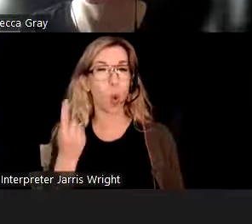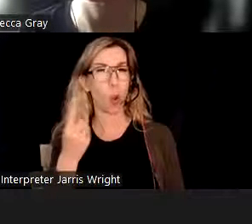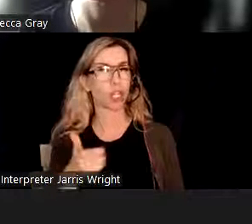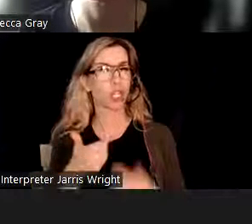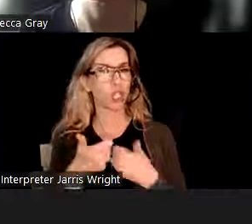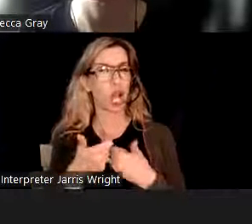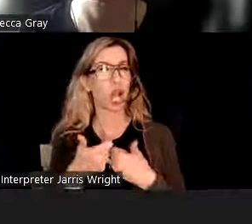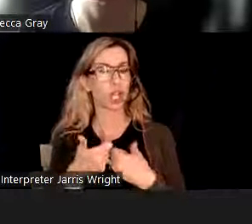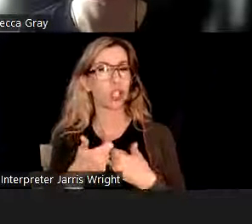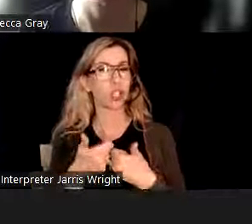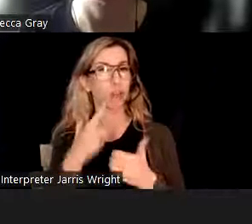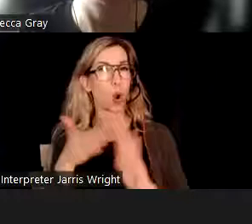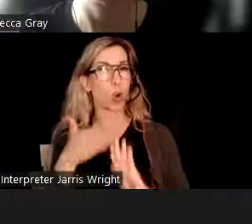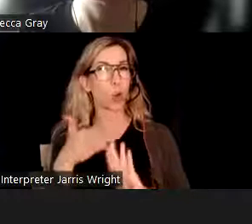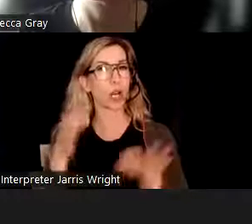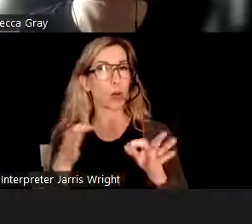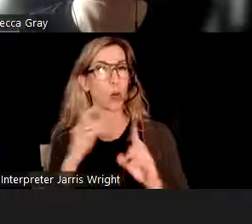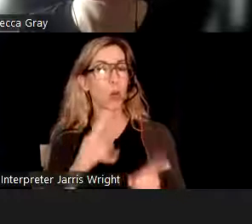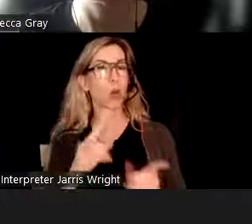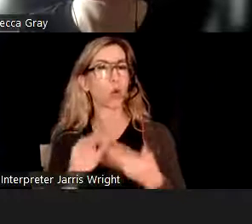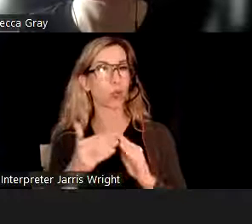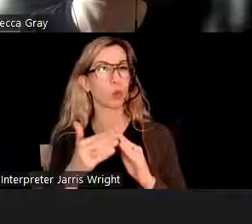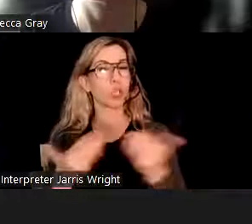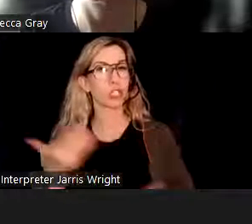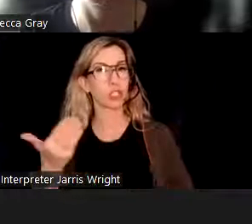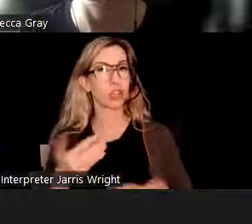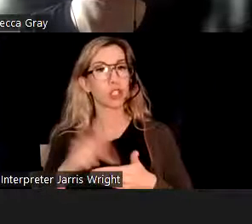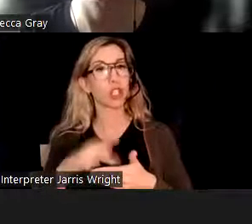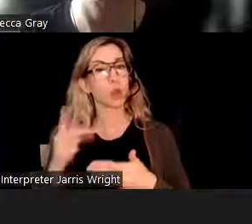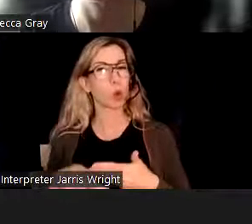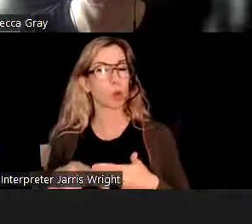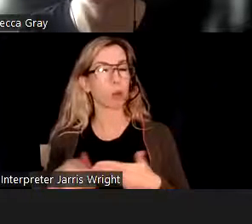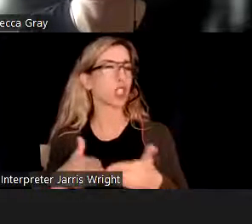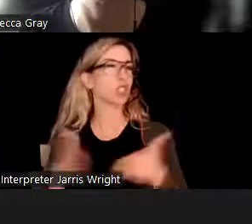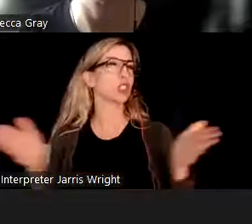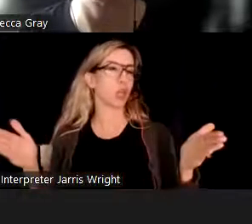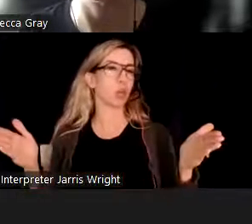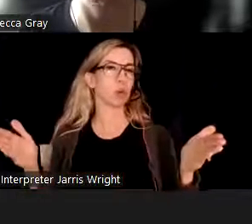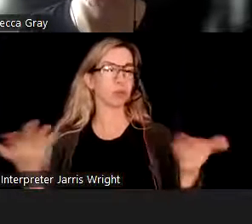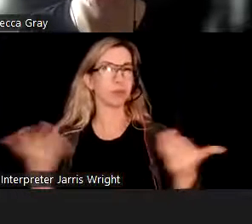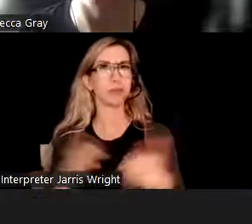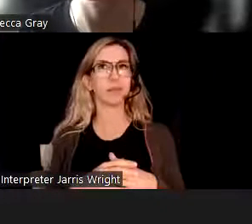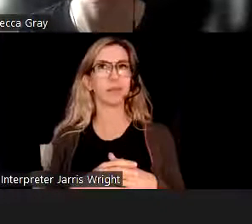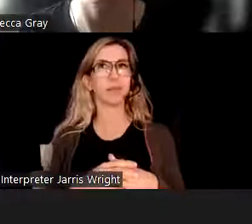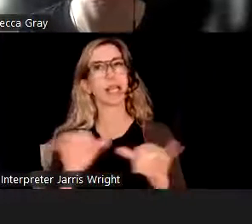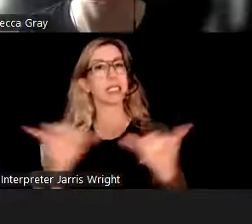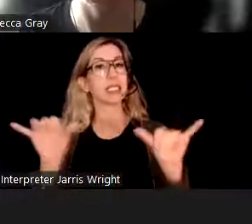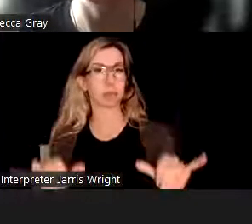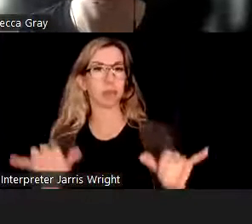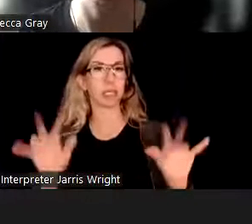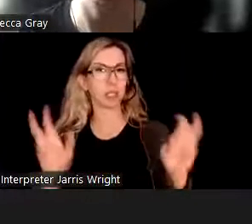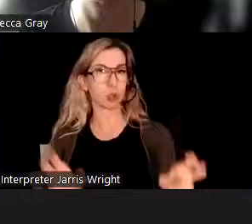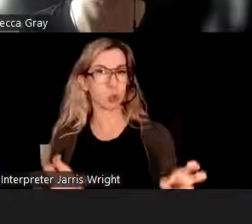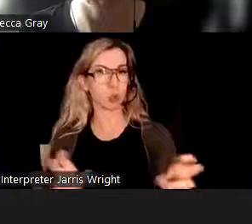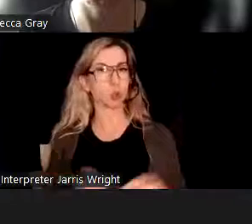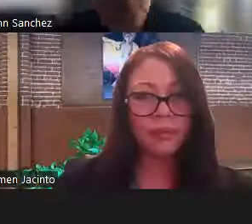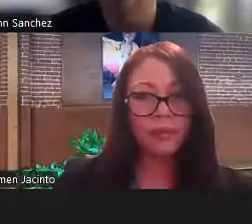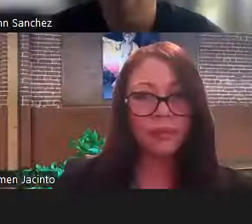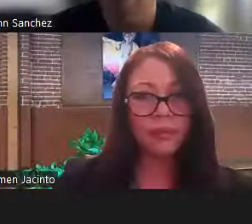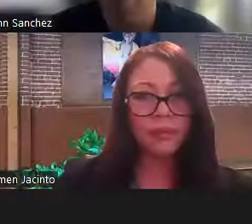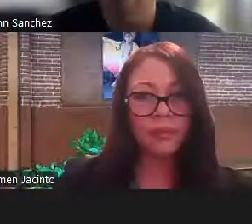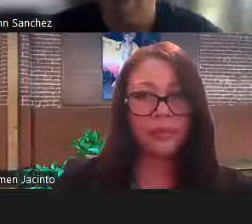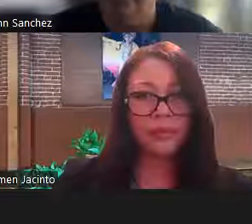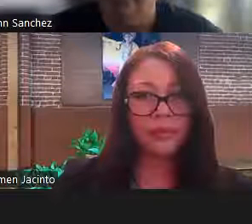service program is just in general, and this is a system-wide, this is a systemic issue, that it's seen